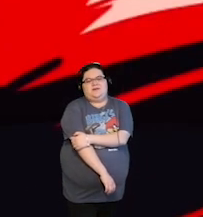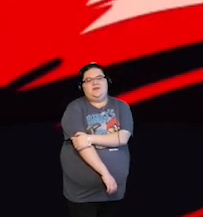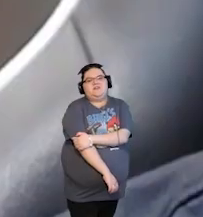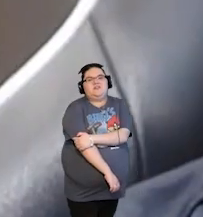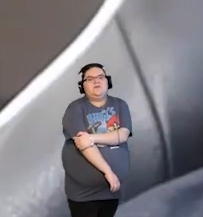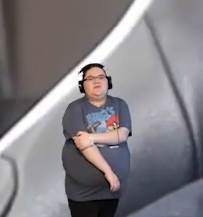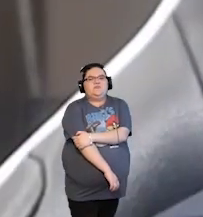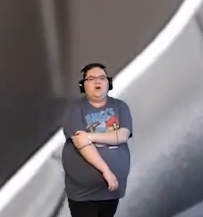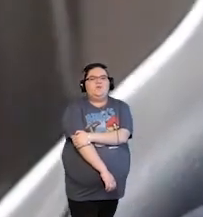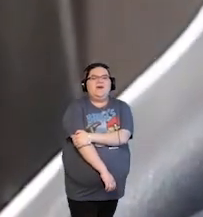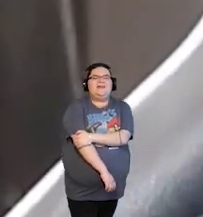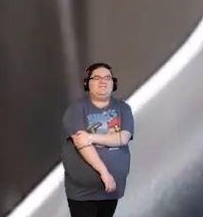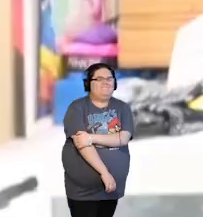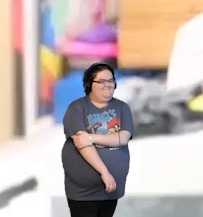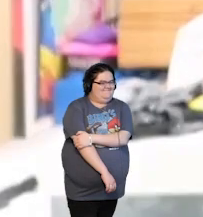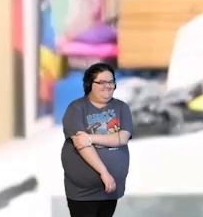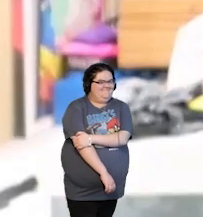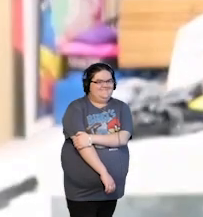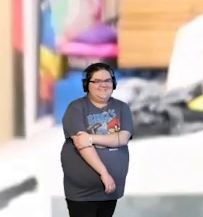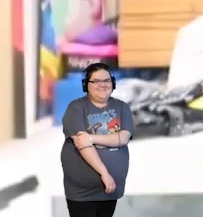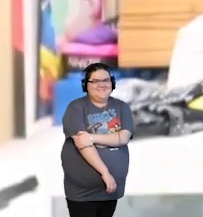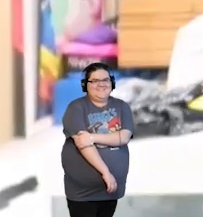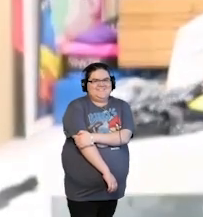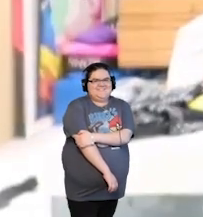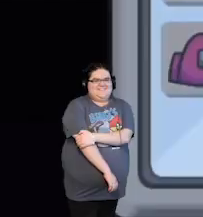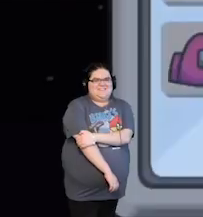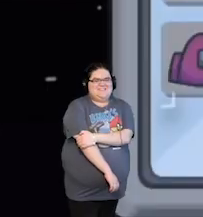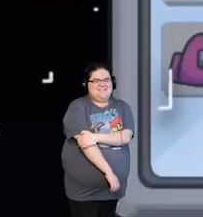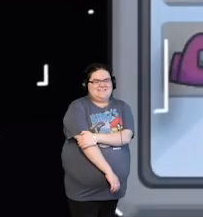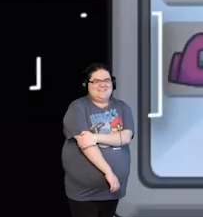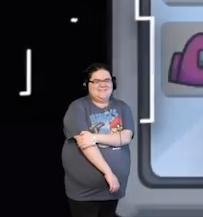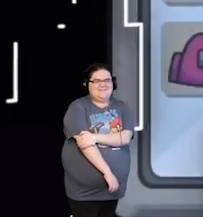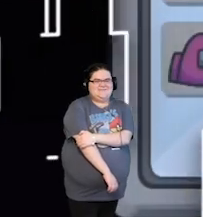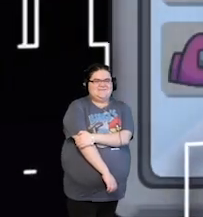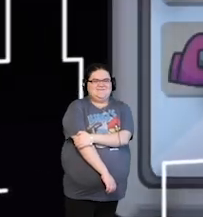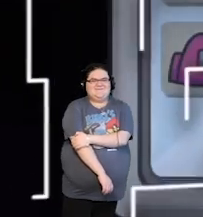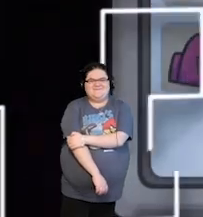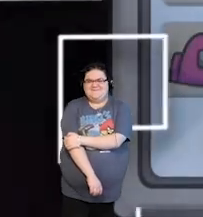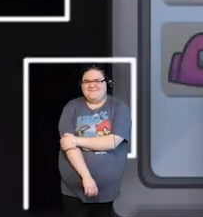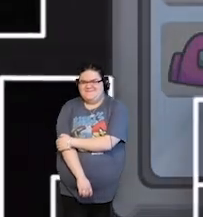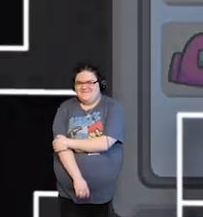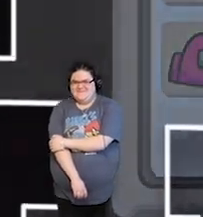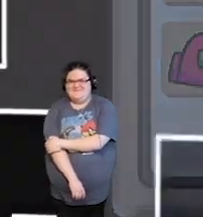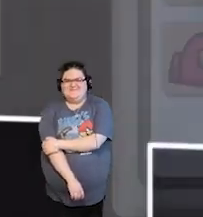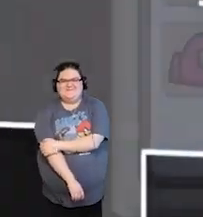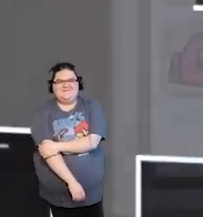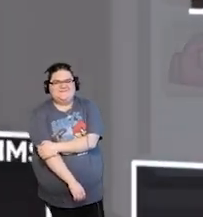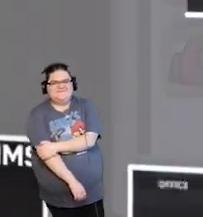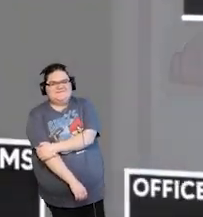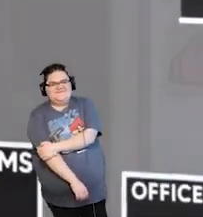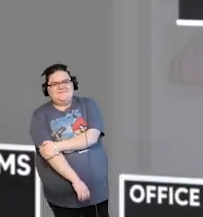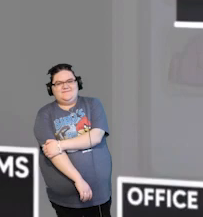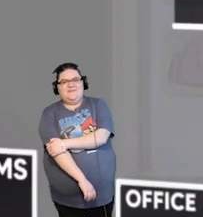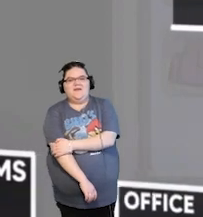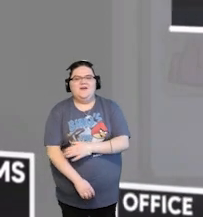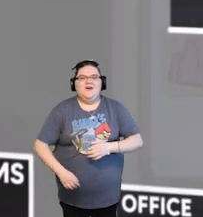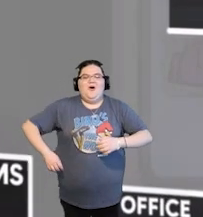JJ. Oh my god, JJ went the wrong way. For God's sake. I just walked into the laboratory and KSI is pretty much just dancing on the